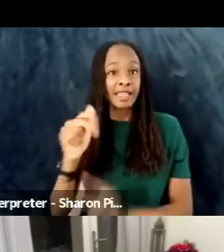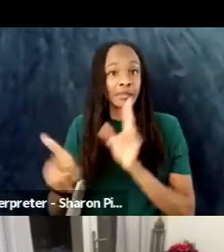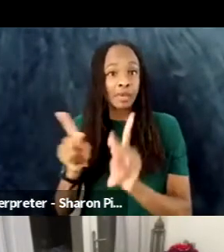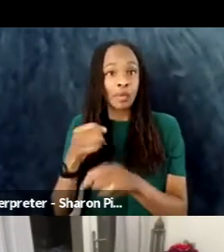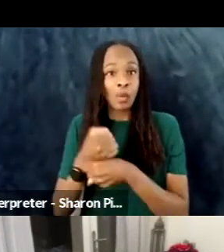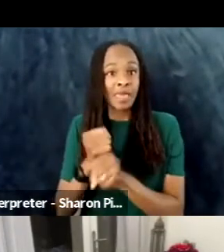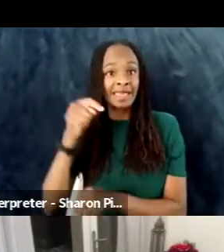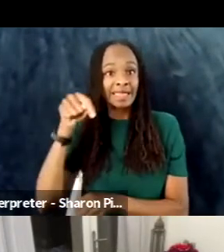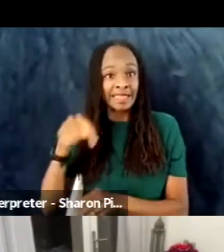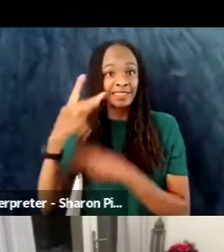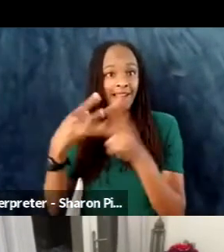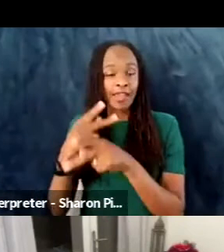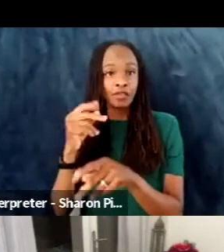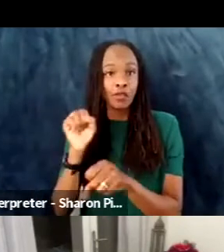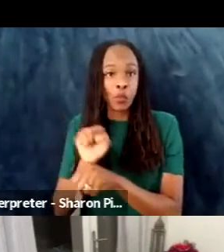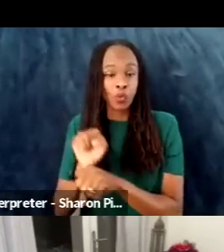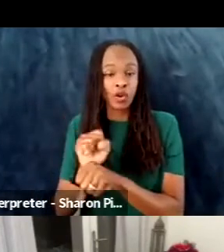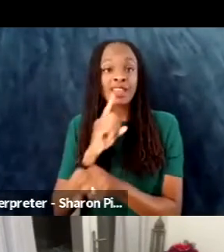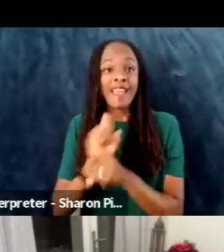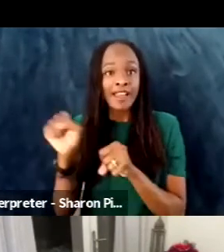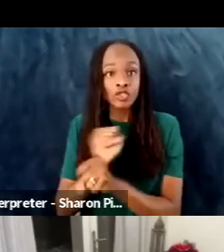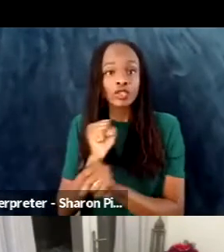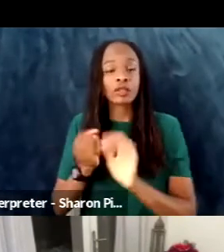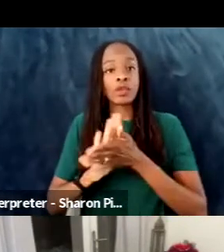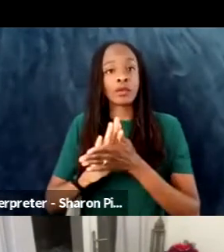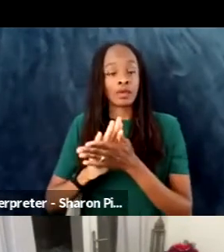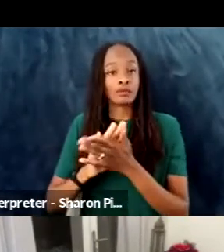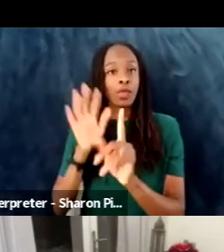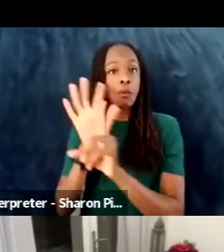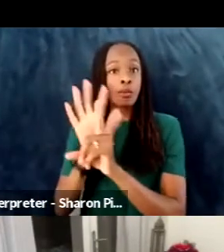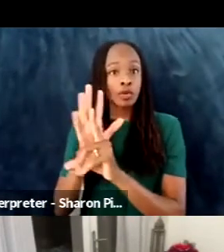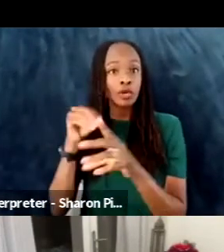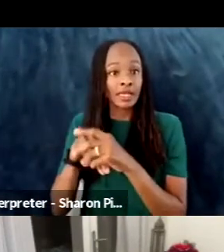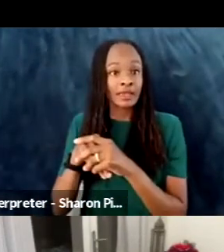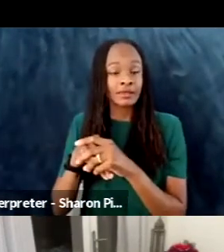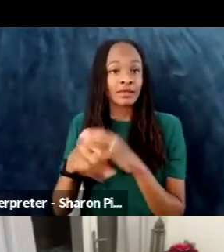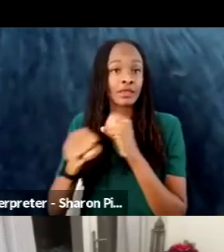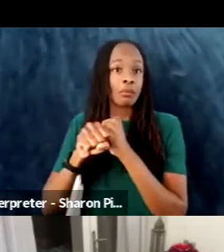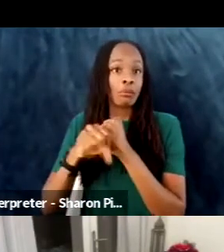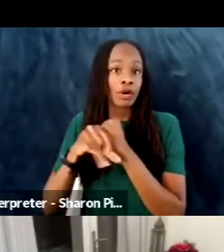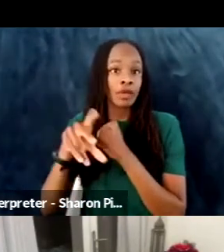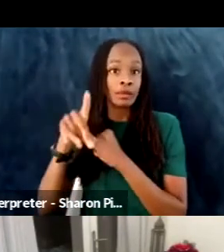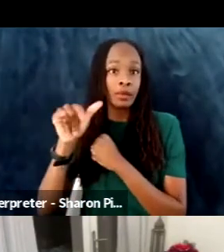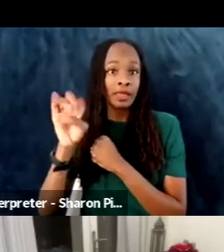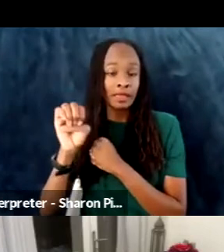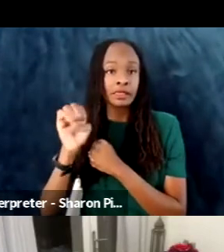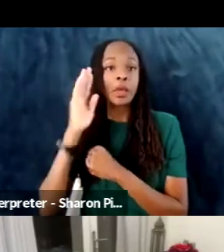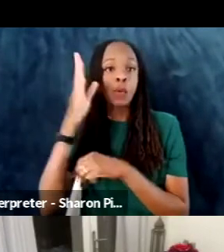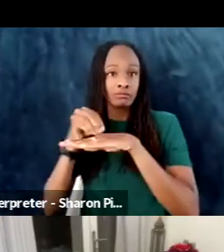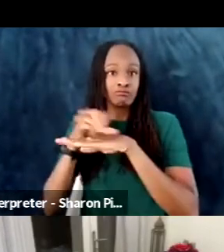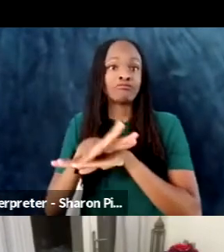this kind of work and actually becoming popular in the marketplace, it will rub off. It will rub off on the